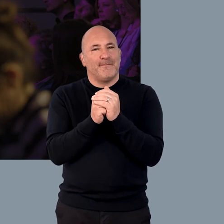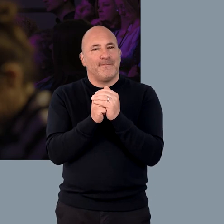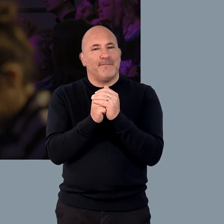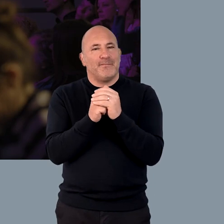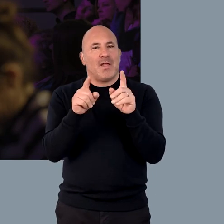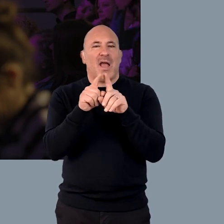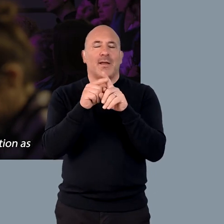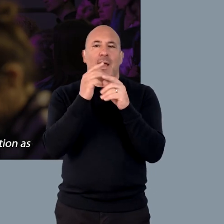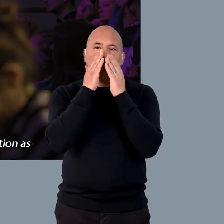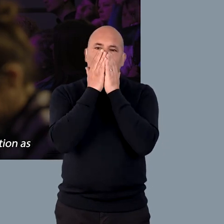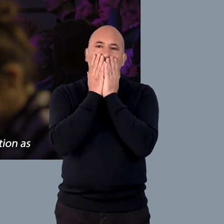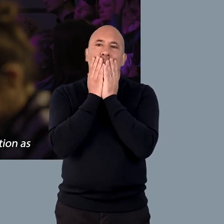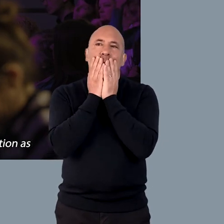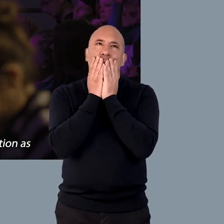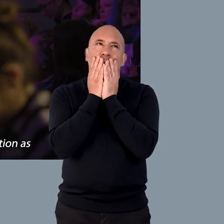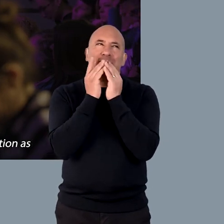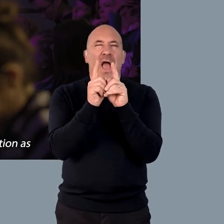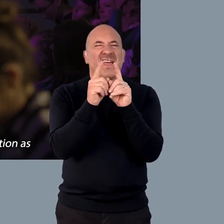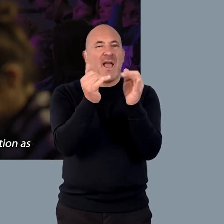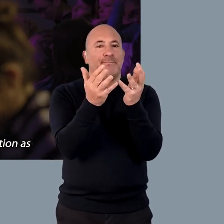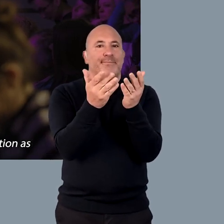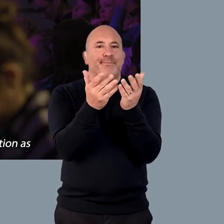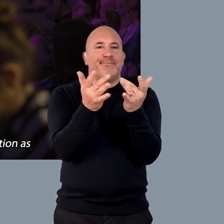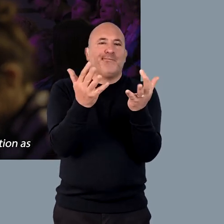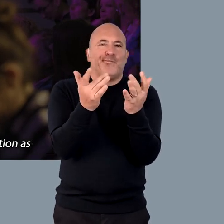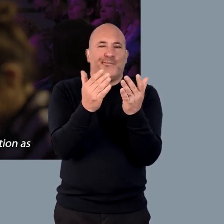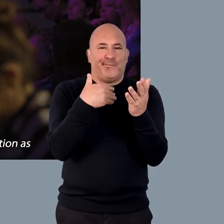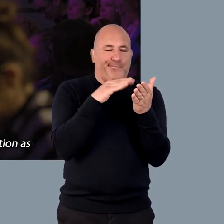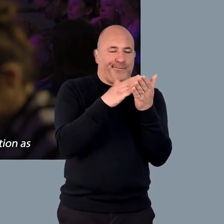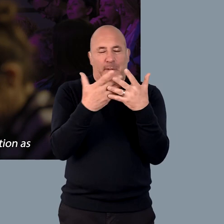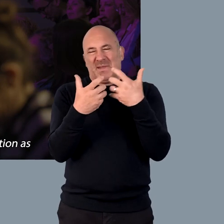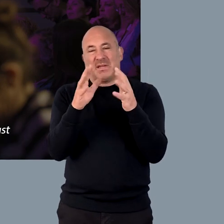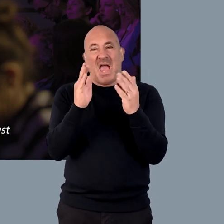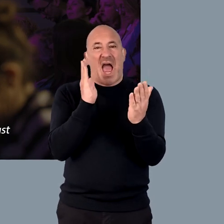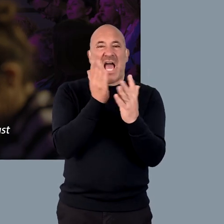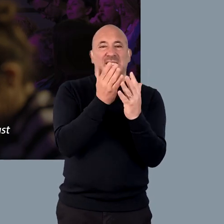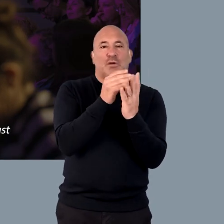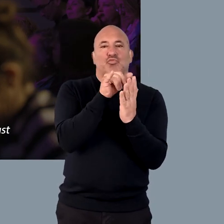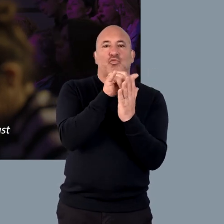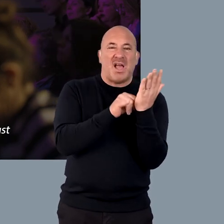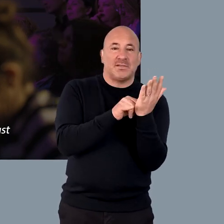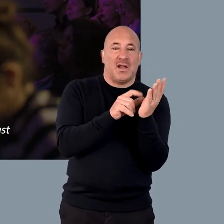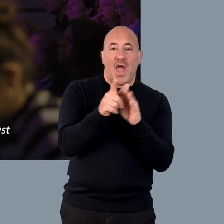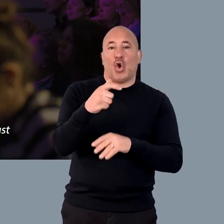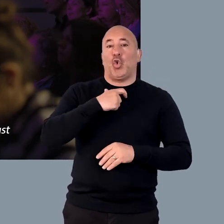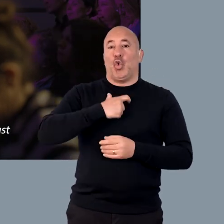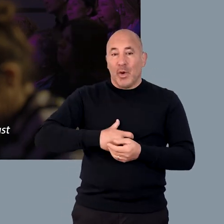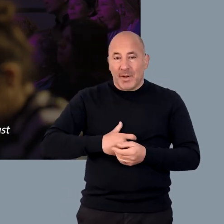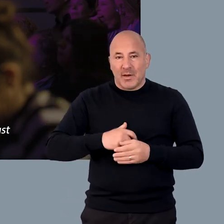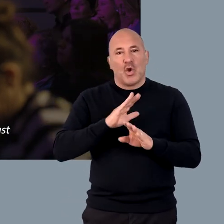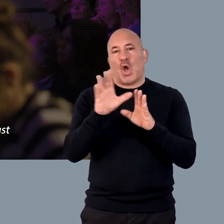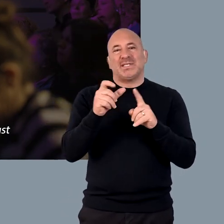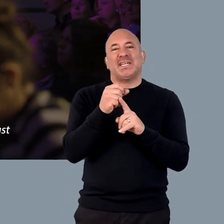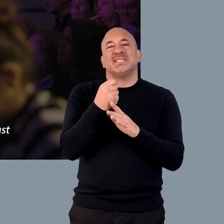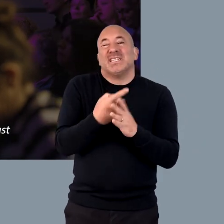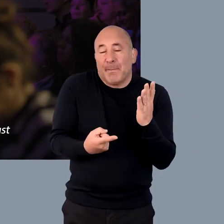access riders and um that could be sort of open to sort of interpretation as an access rider as a human human more